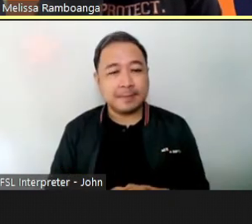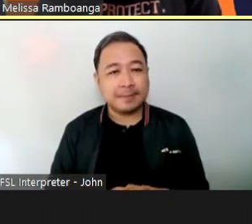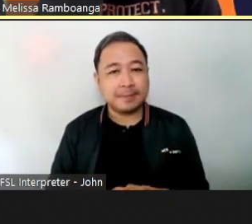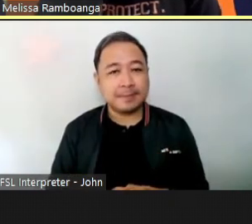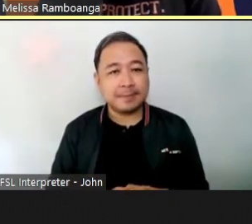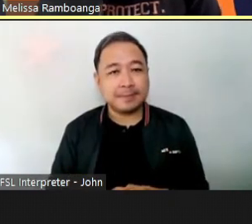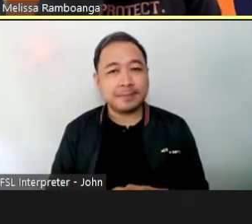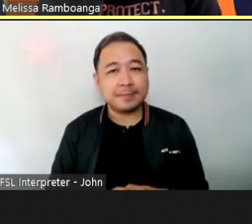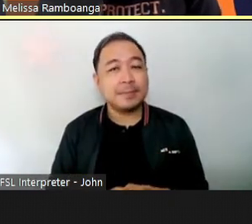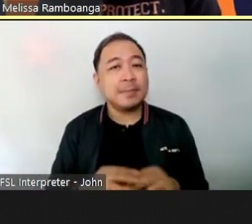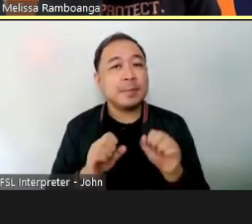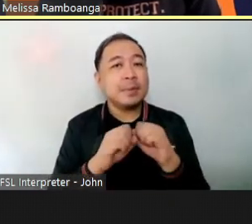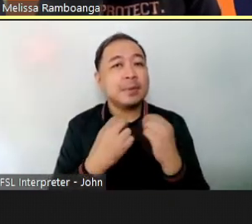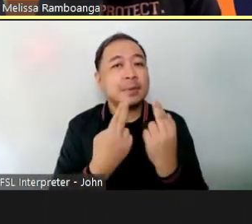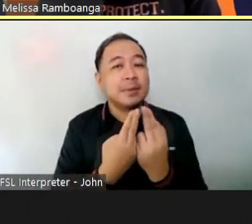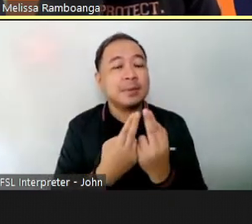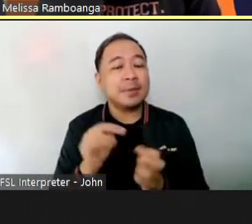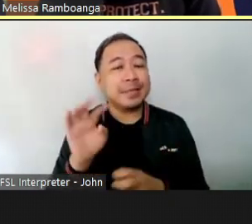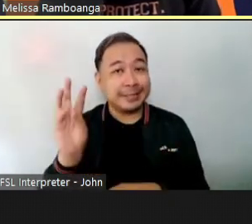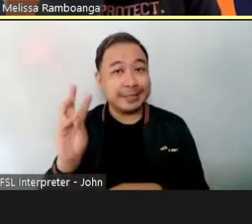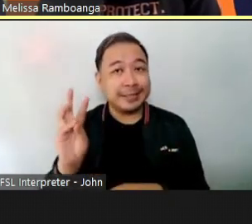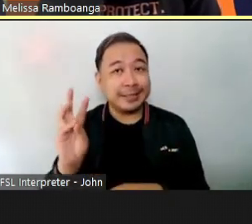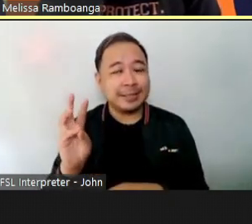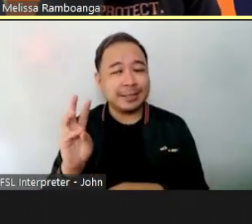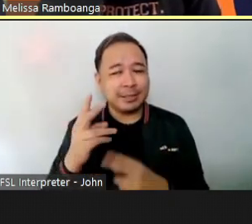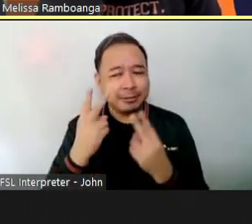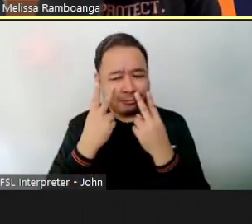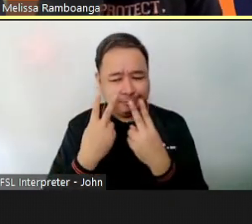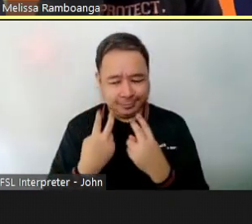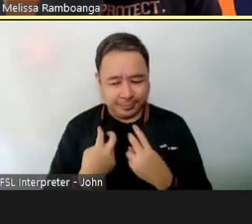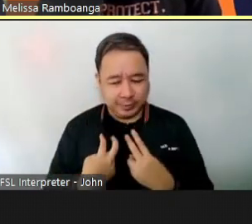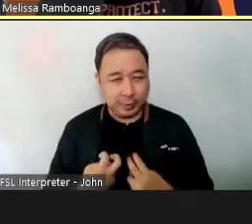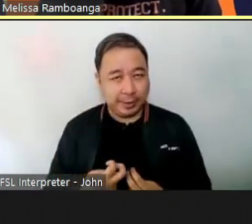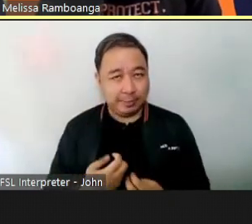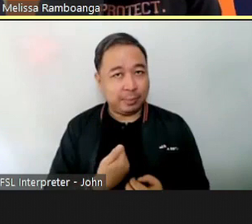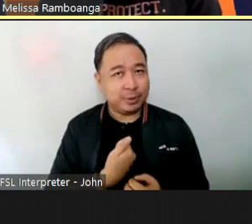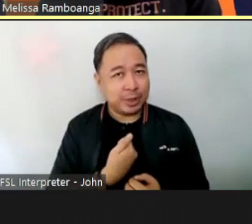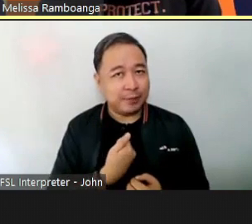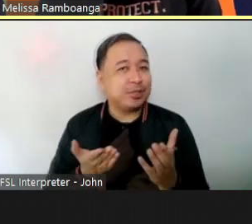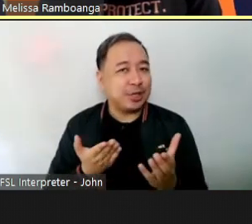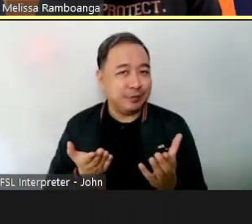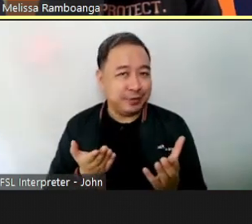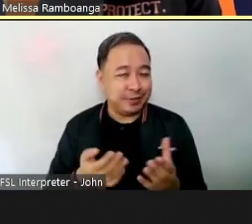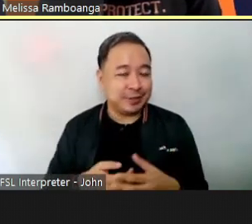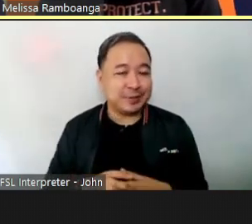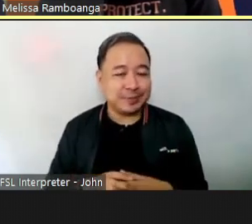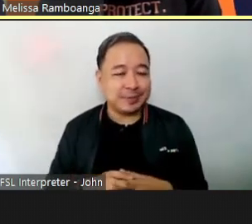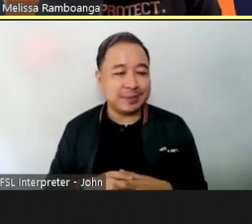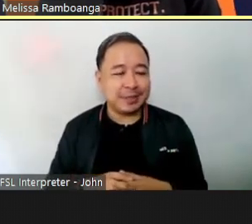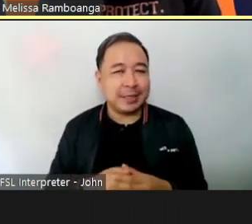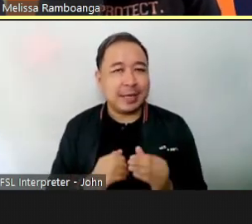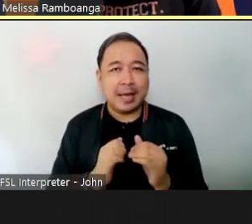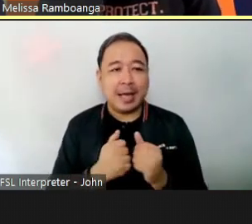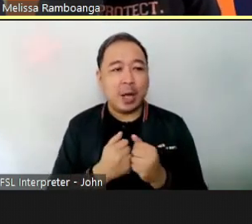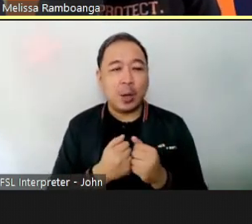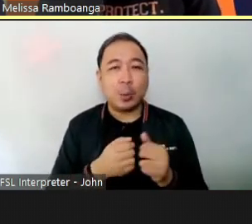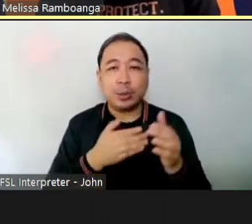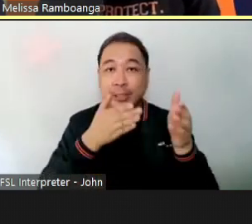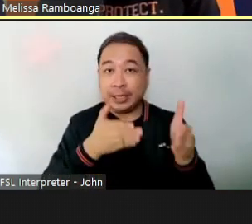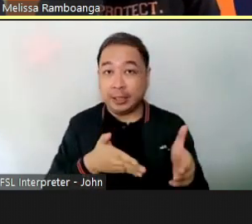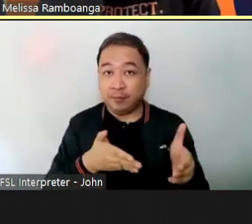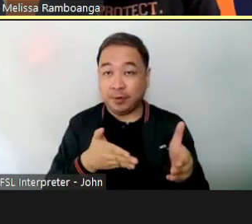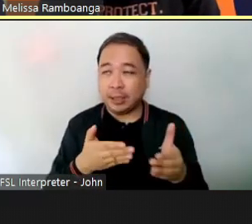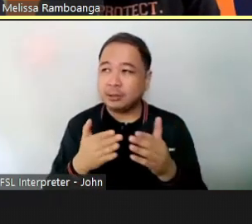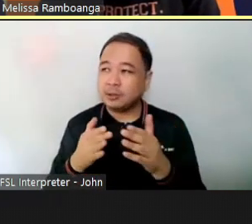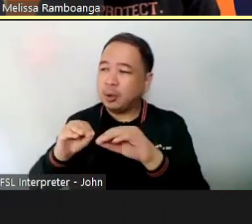Slide. Well, webinar 6 allowed us to introspect on ourselves as service providers and how as individuals and organizations